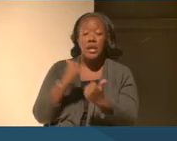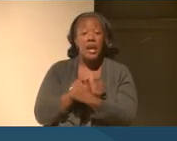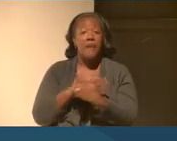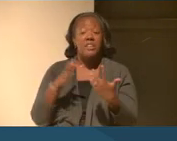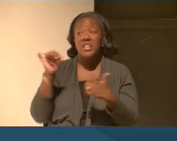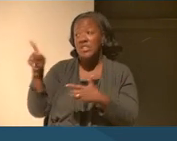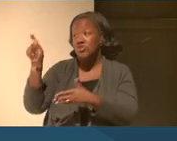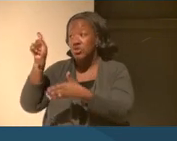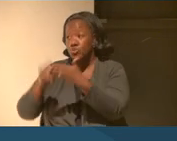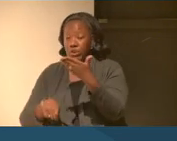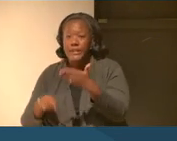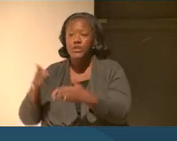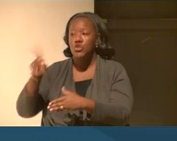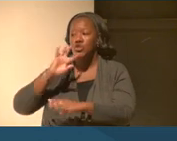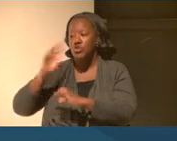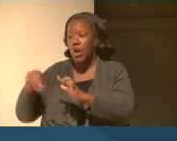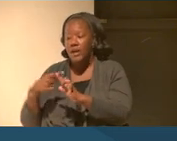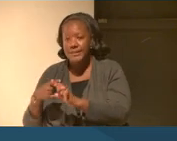talked about